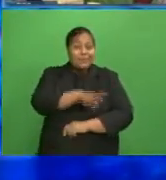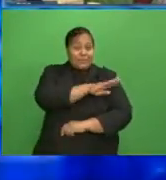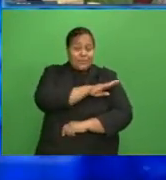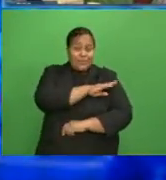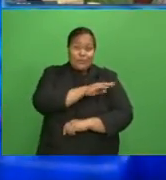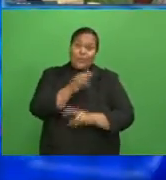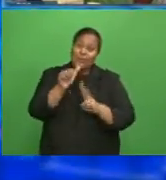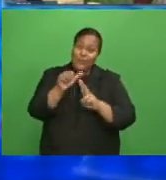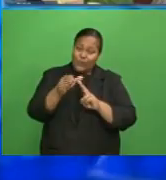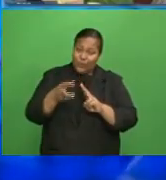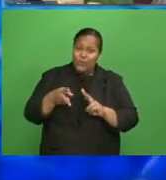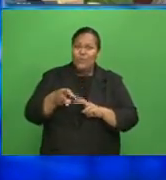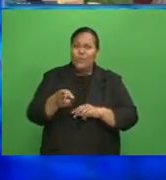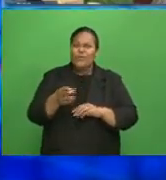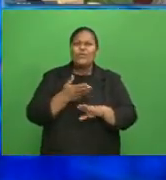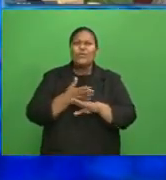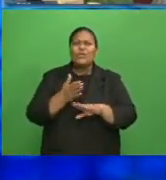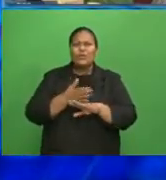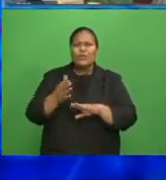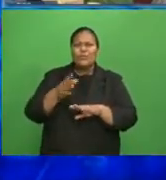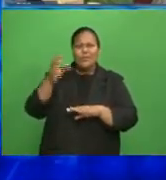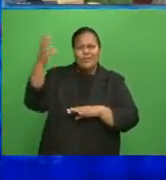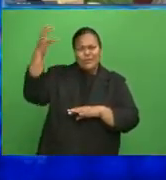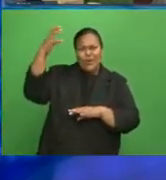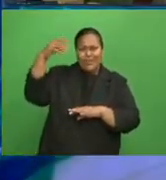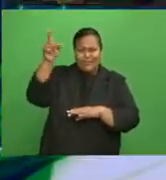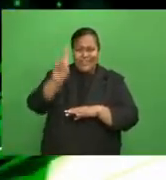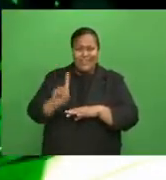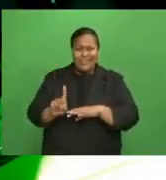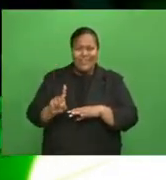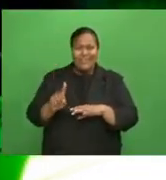also opened a newly installed solar freezer.